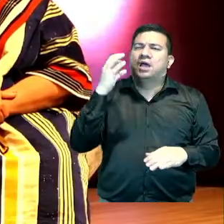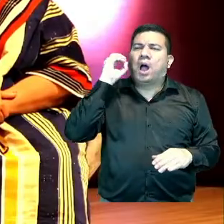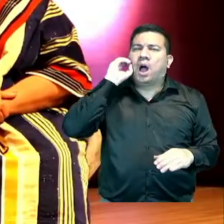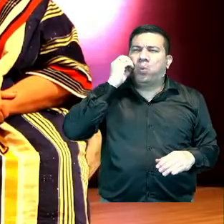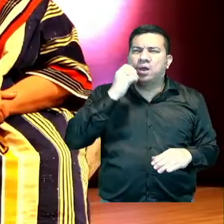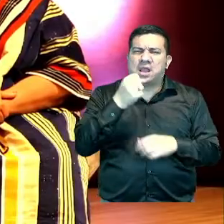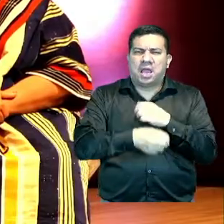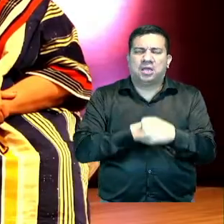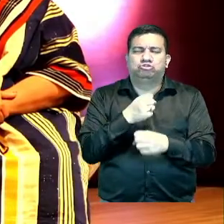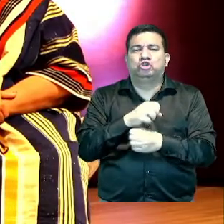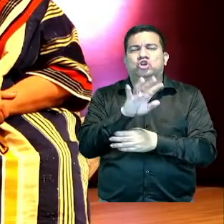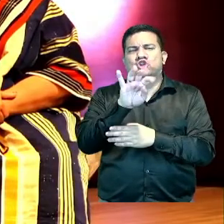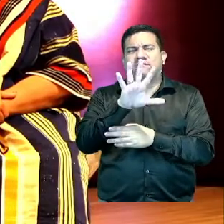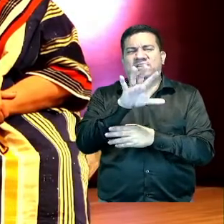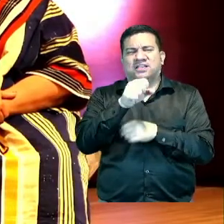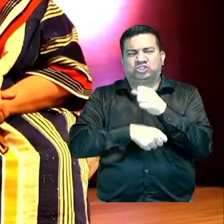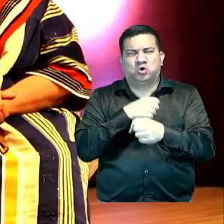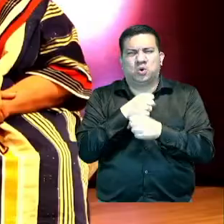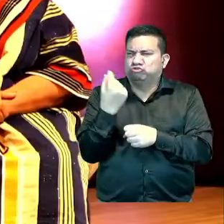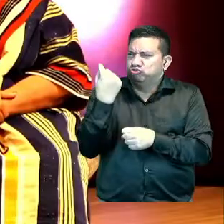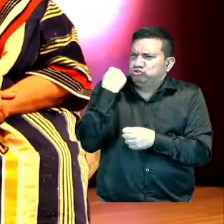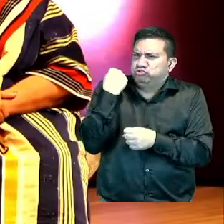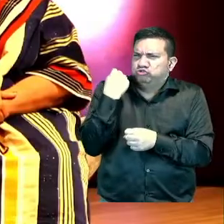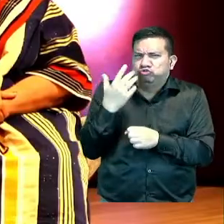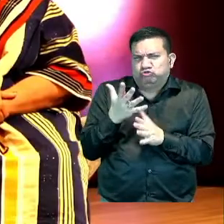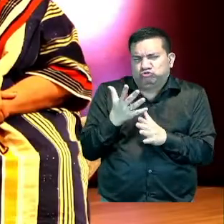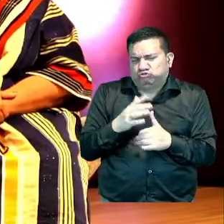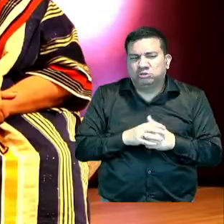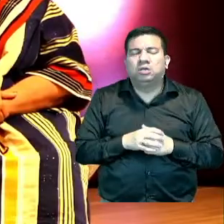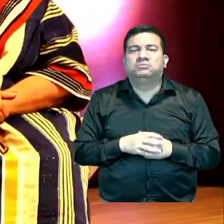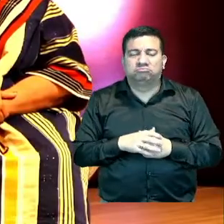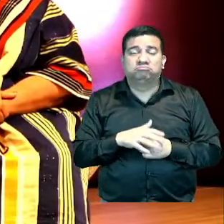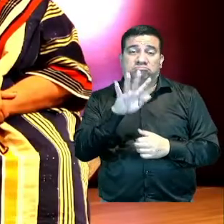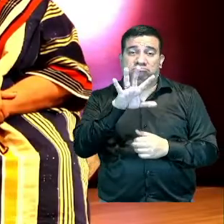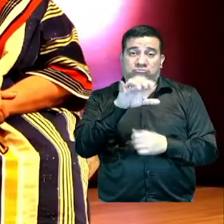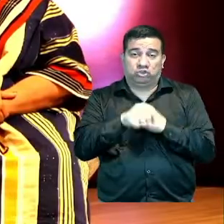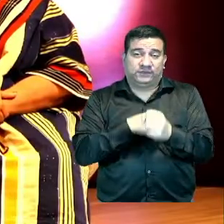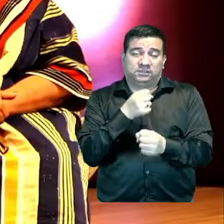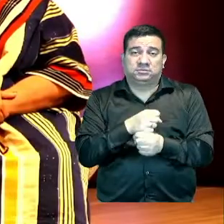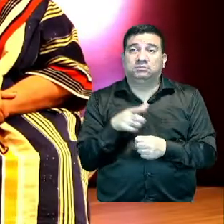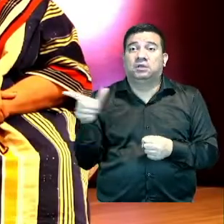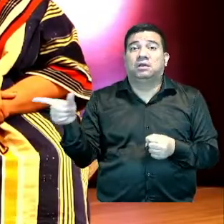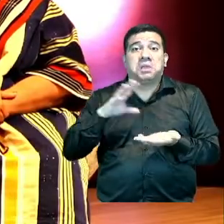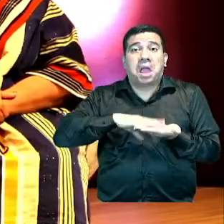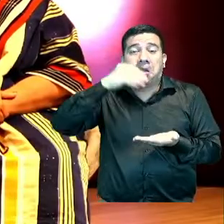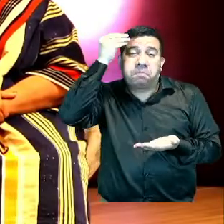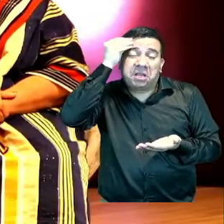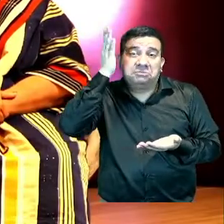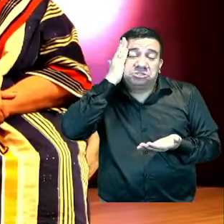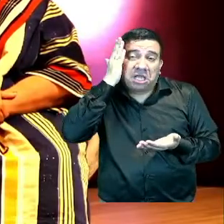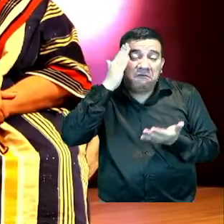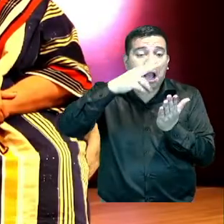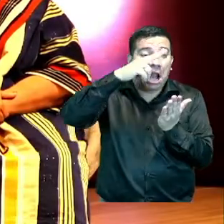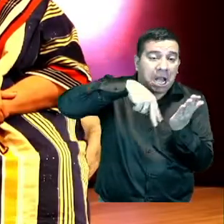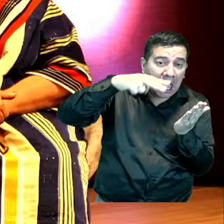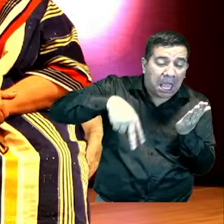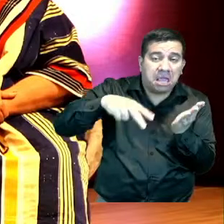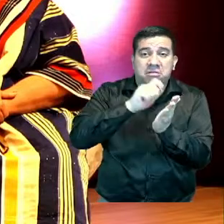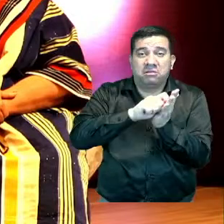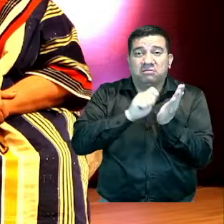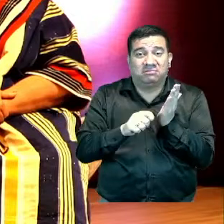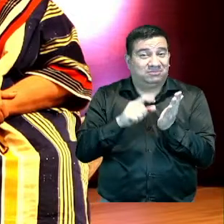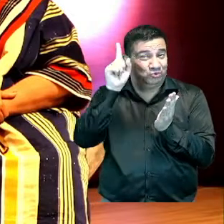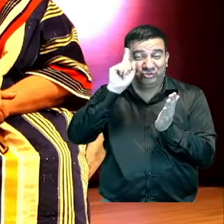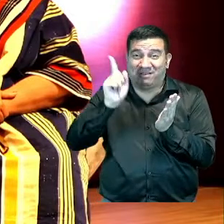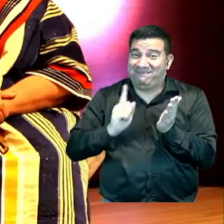here. My grandma just turned 95 years of age just a few days ago, and she never learned to read or